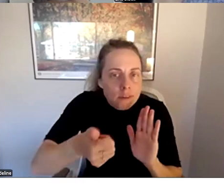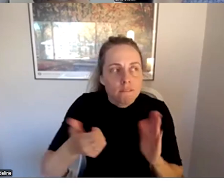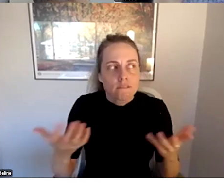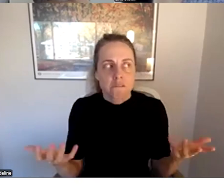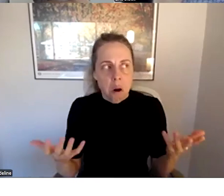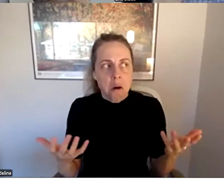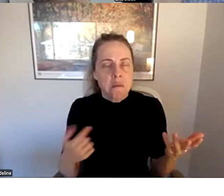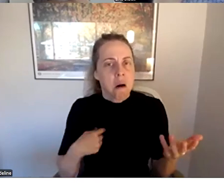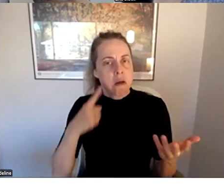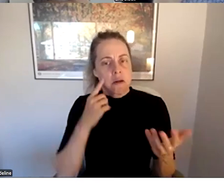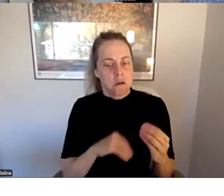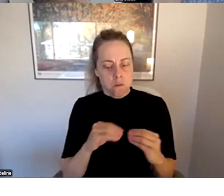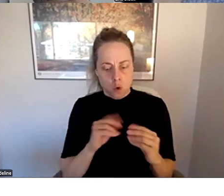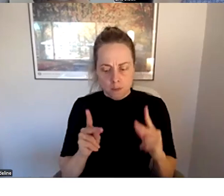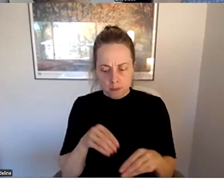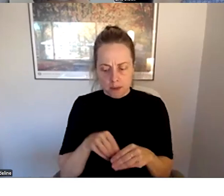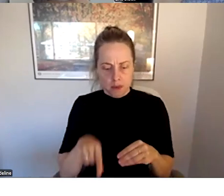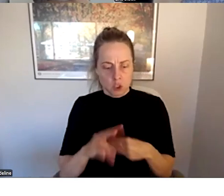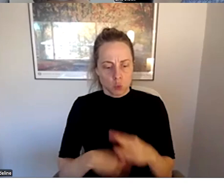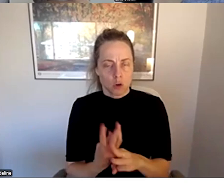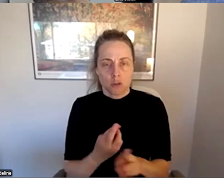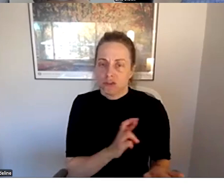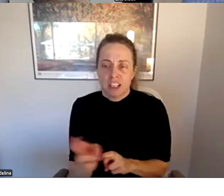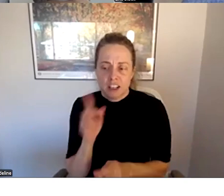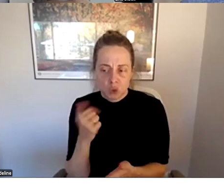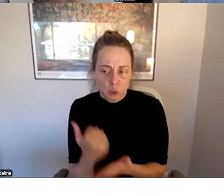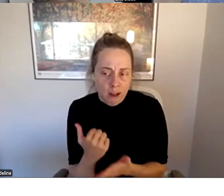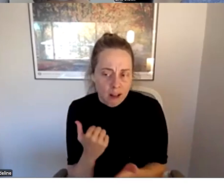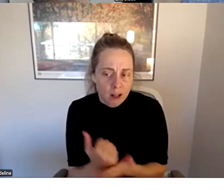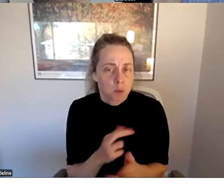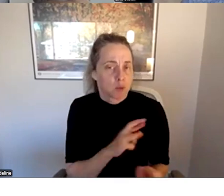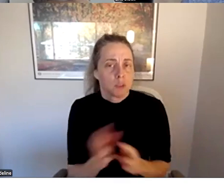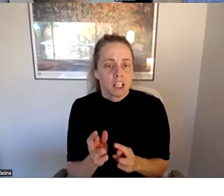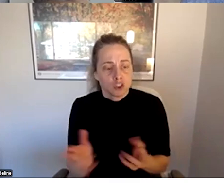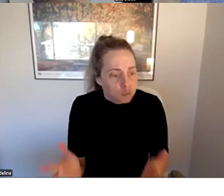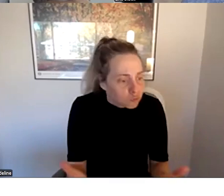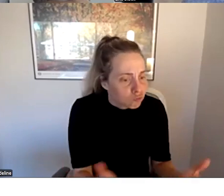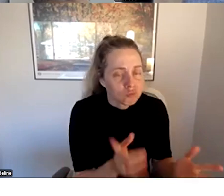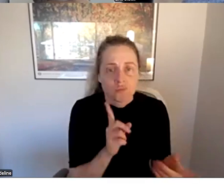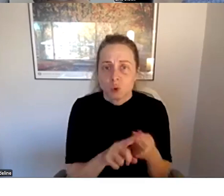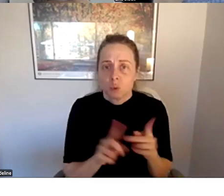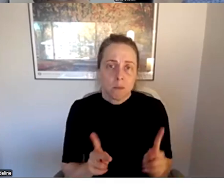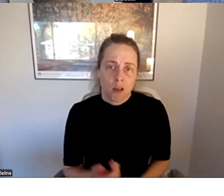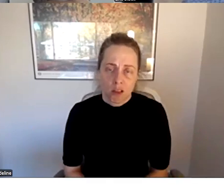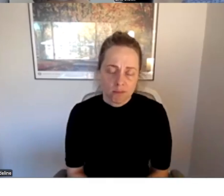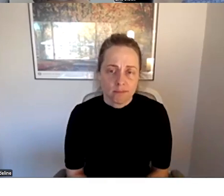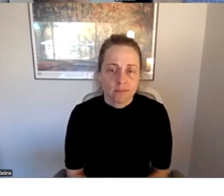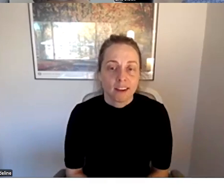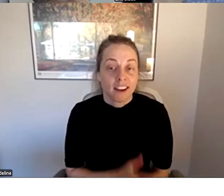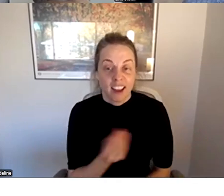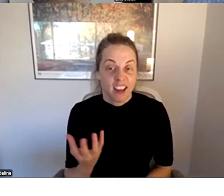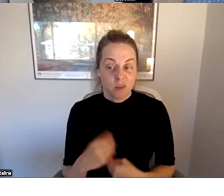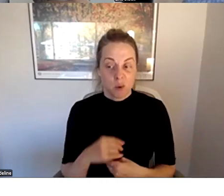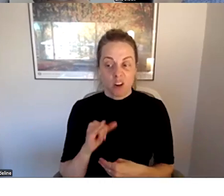are more people in this world that are ready to help and extend themselves to individuals. But part of it is